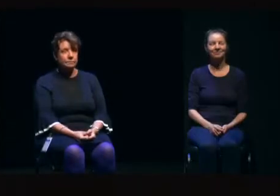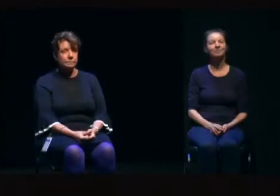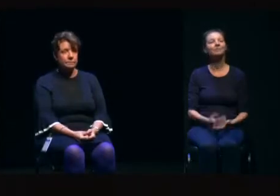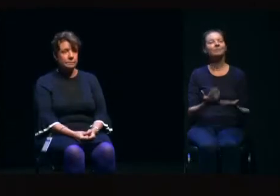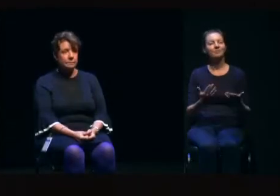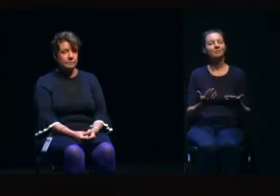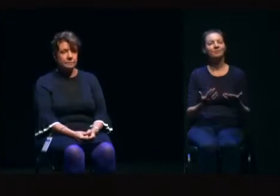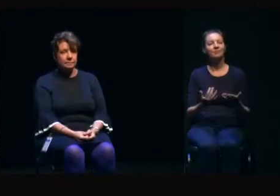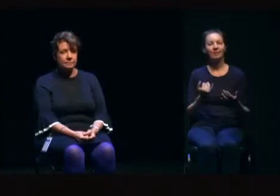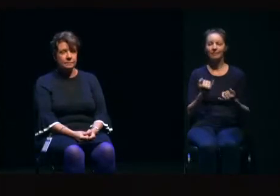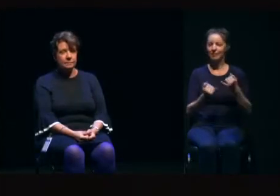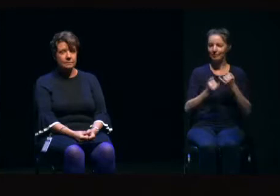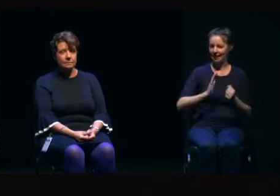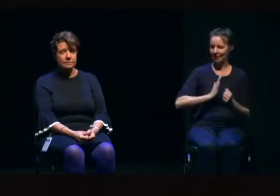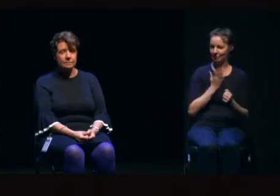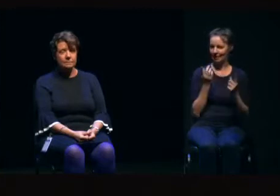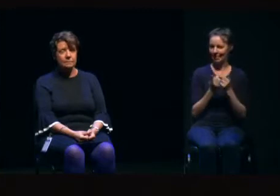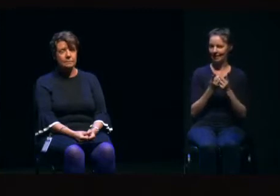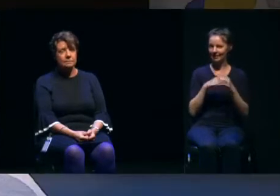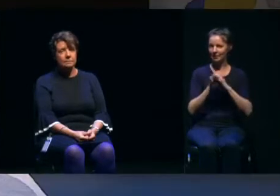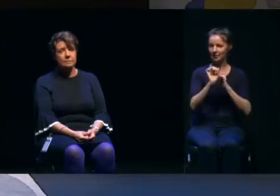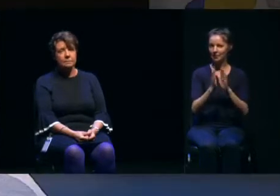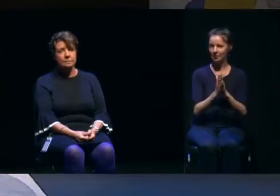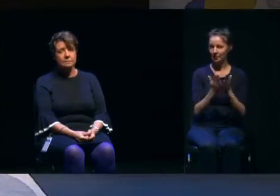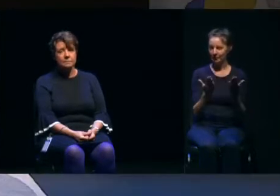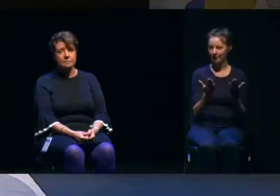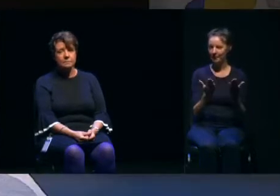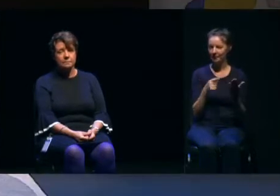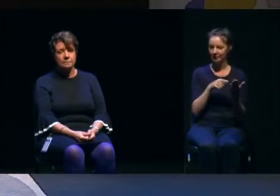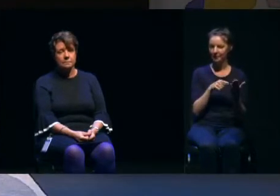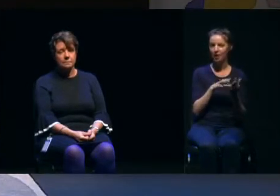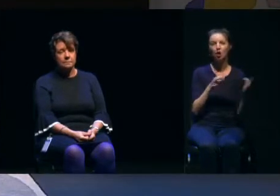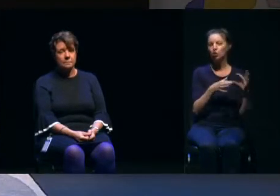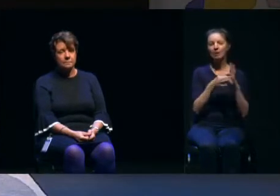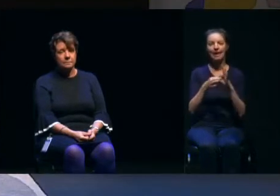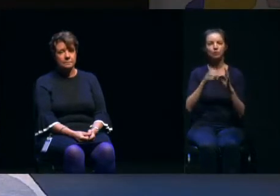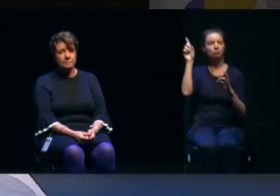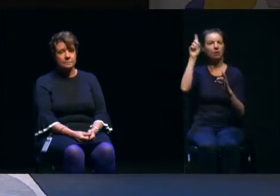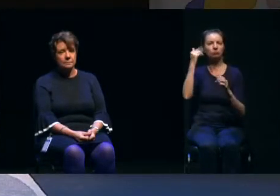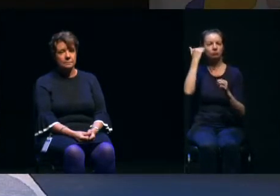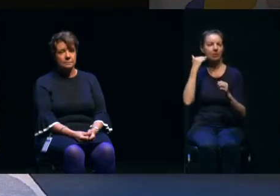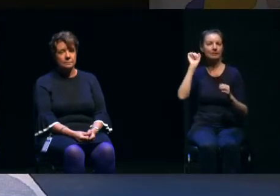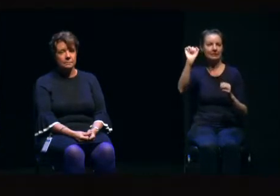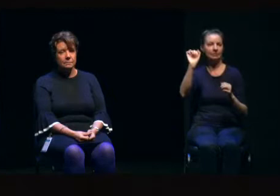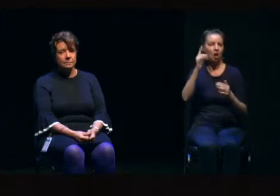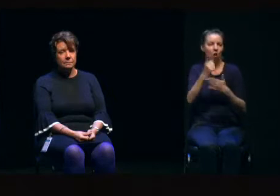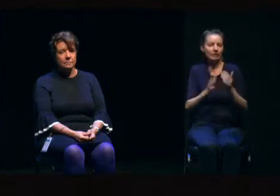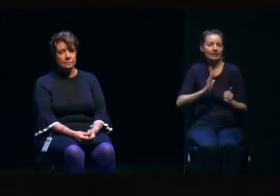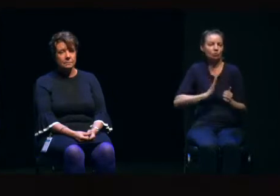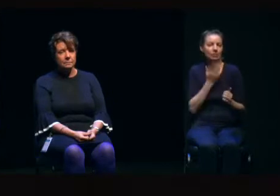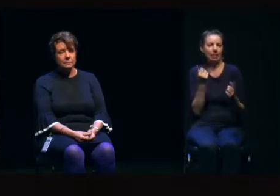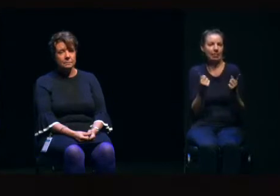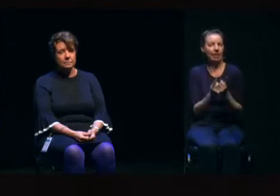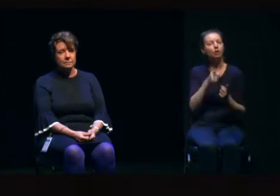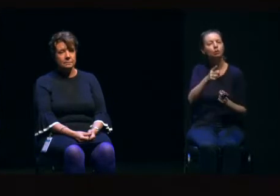of the very intriguing things in your book, and it's not related to contemporary feminism at all, it's just a fascinating fact, that you said, in